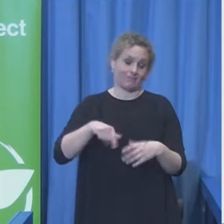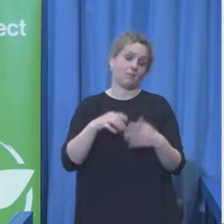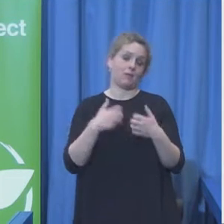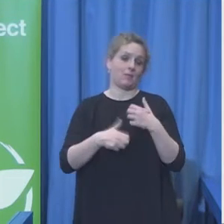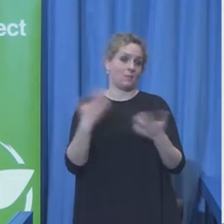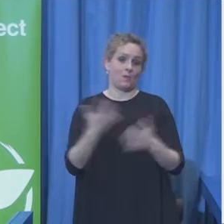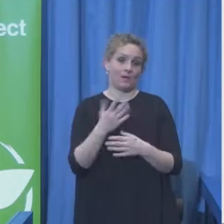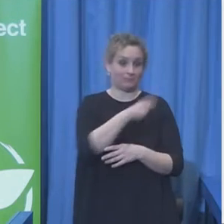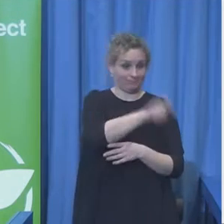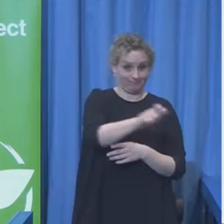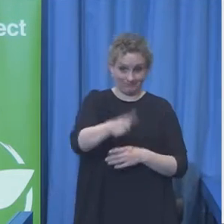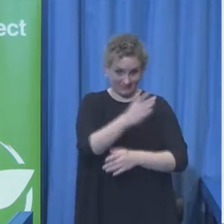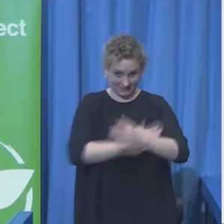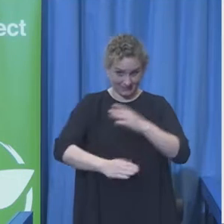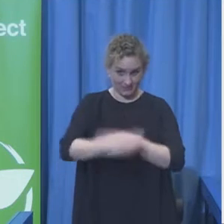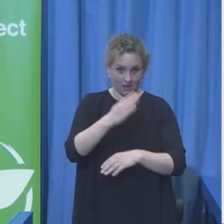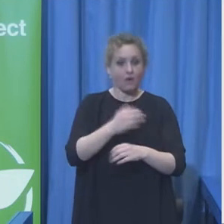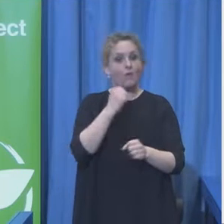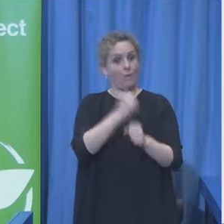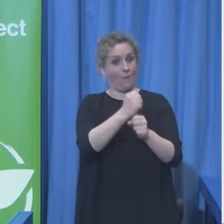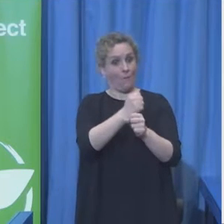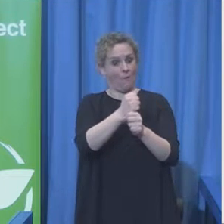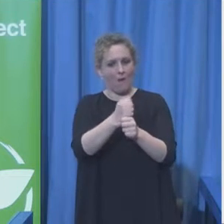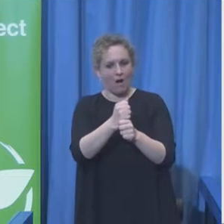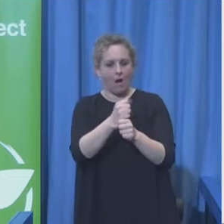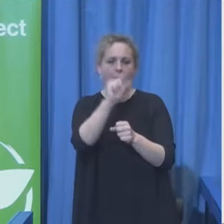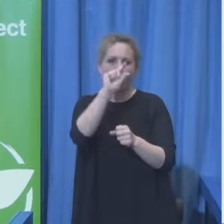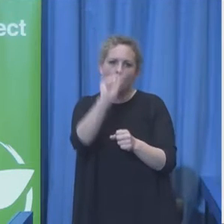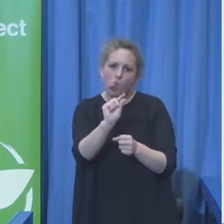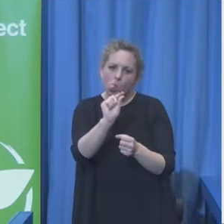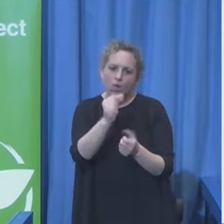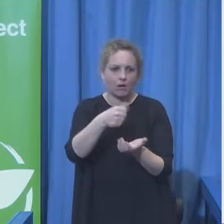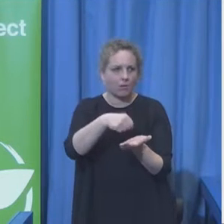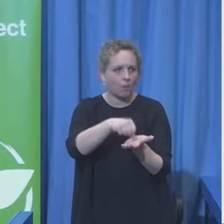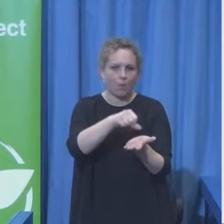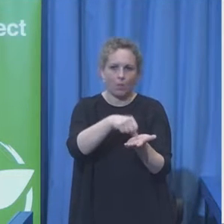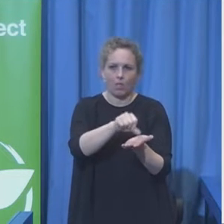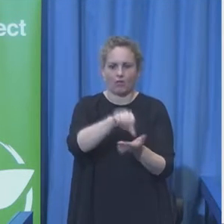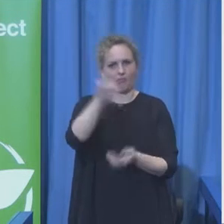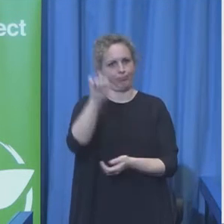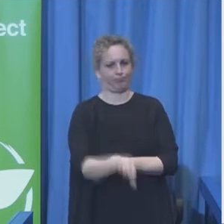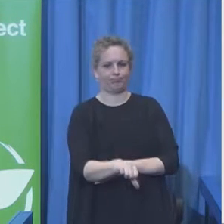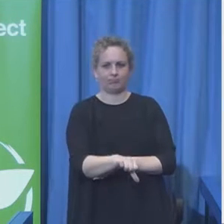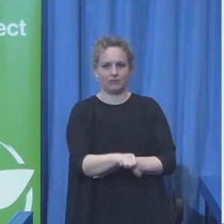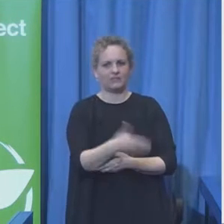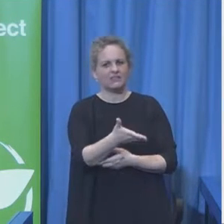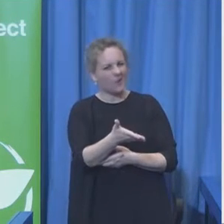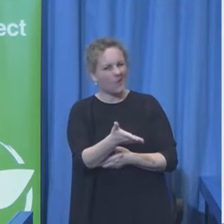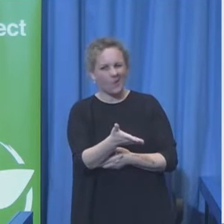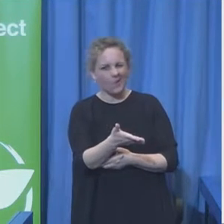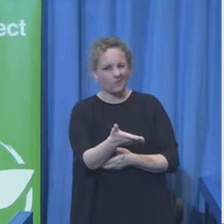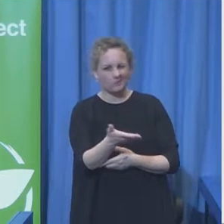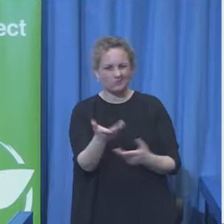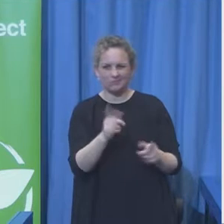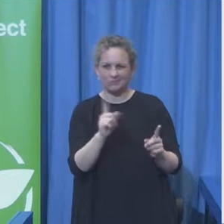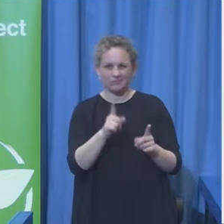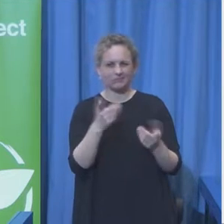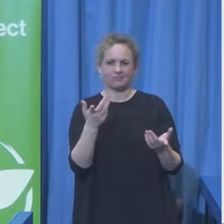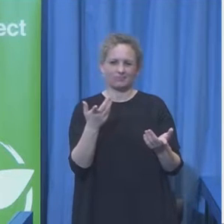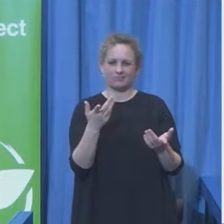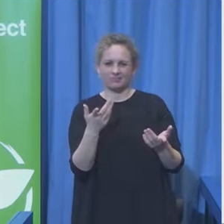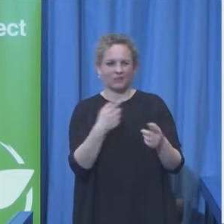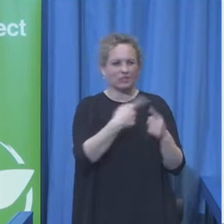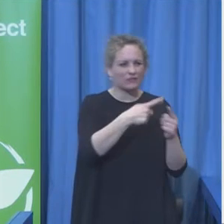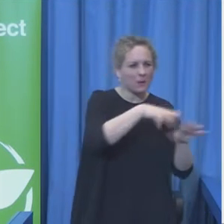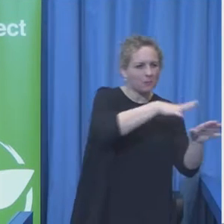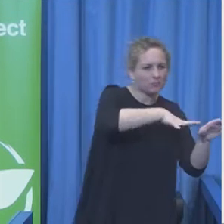Individuals with disabilities consistently succeed across all industries and are as productive as those without disabilities, as we all know. And to quote our former labor